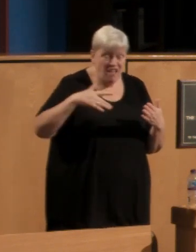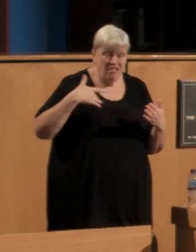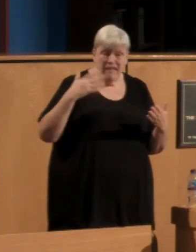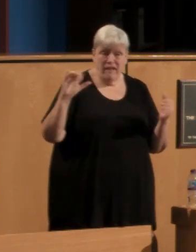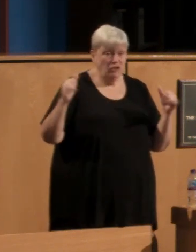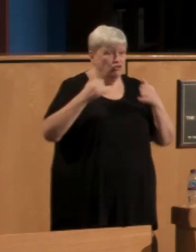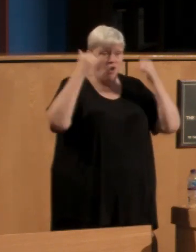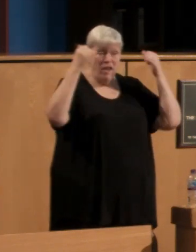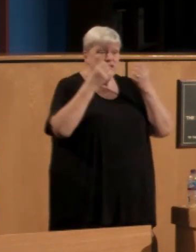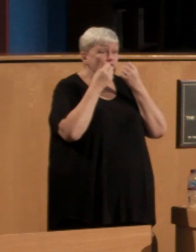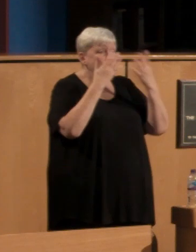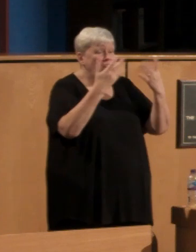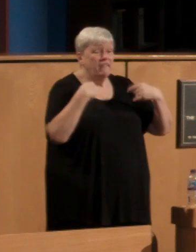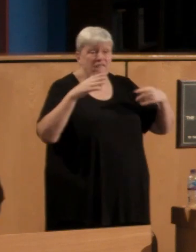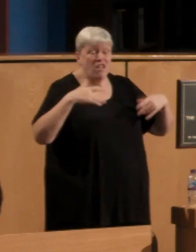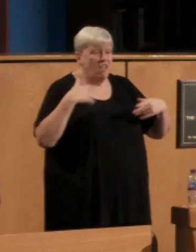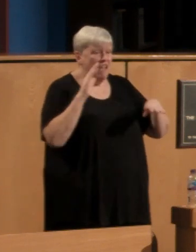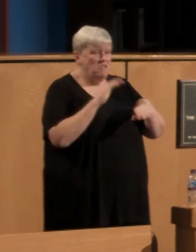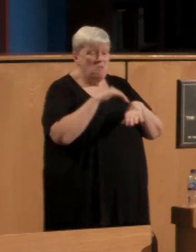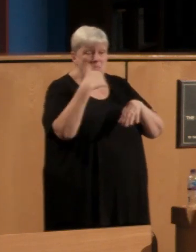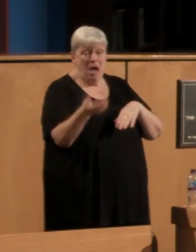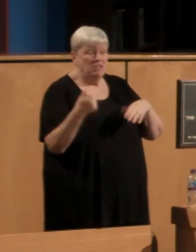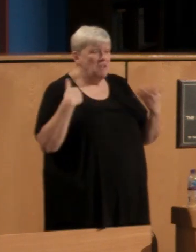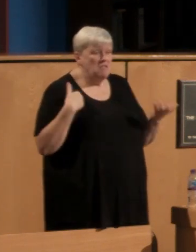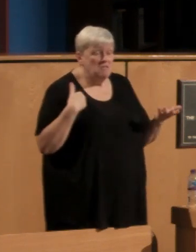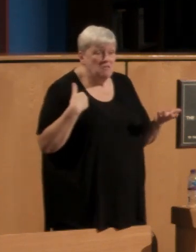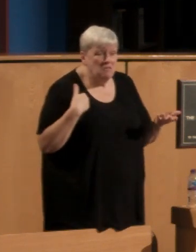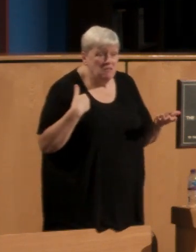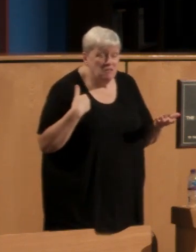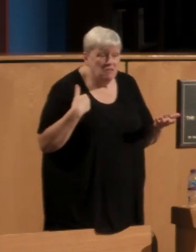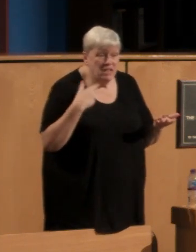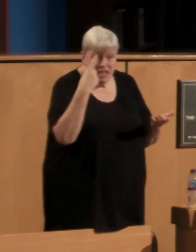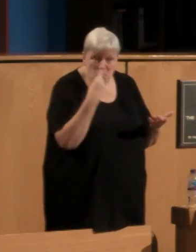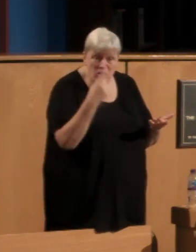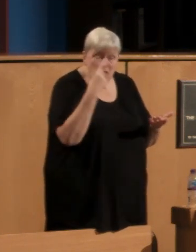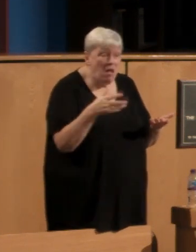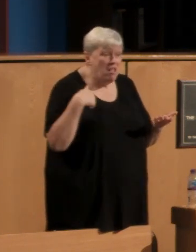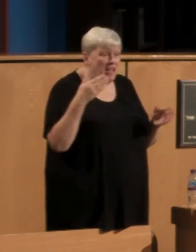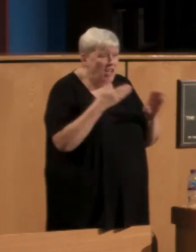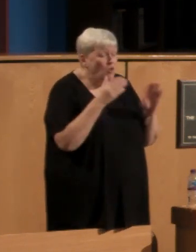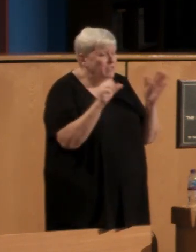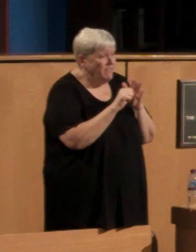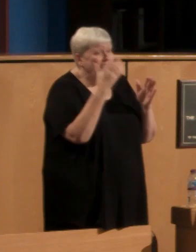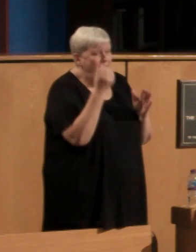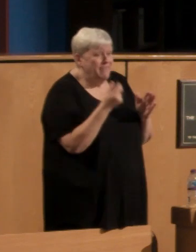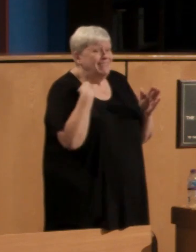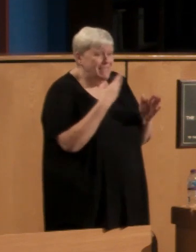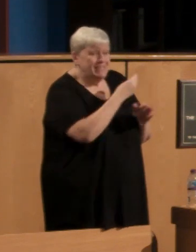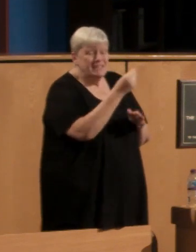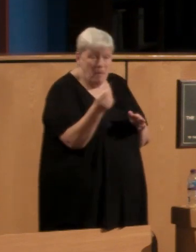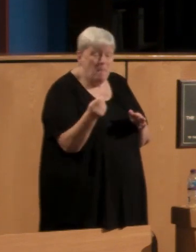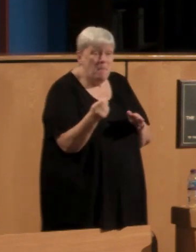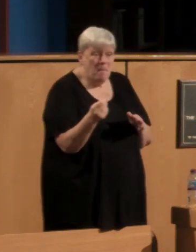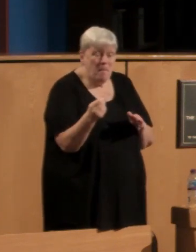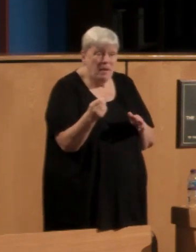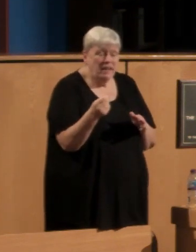joyous, wonderful life while being in pain 24/7. Like, it's possible. So you can acknowledge the difficulties, you know, not brush over